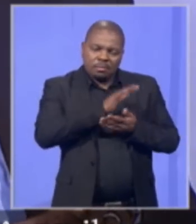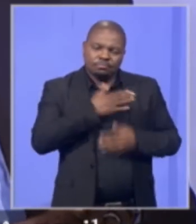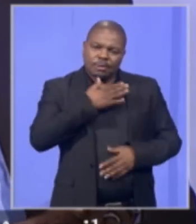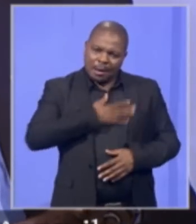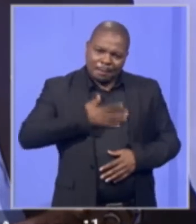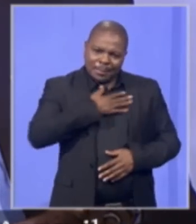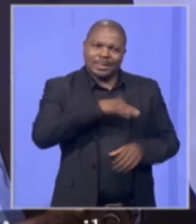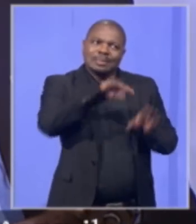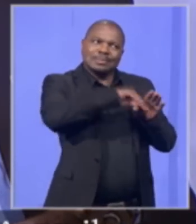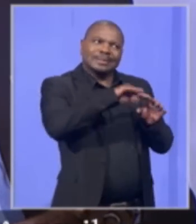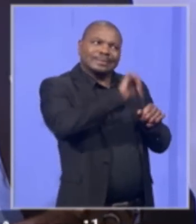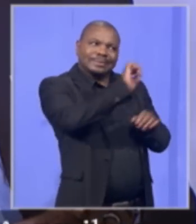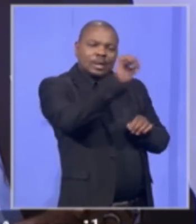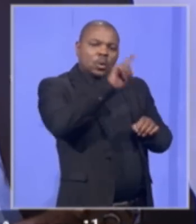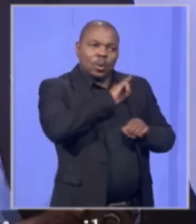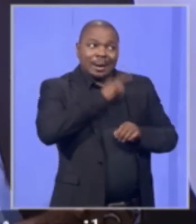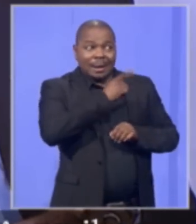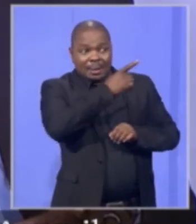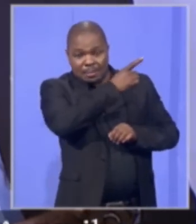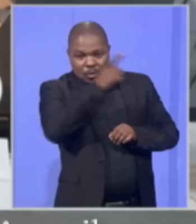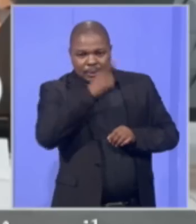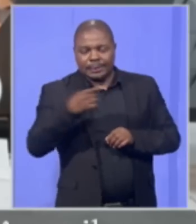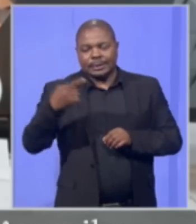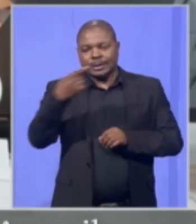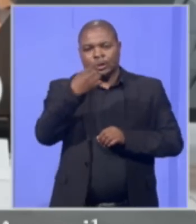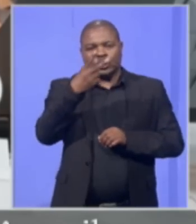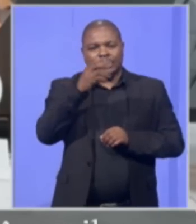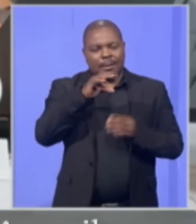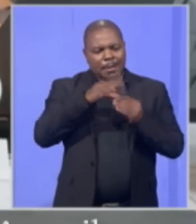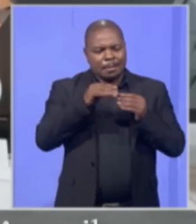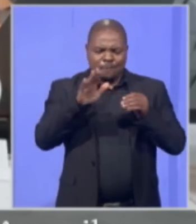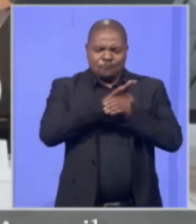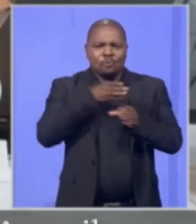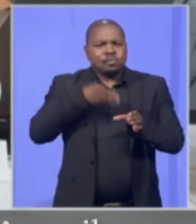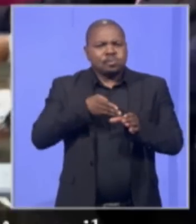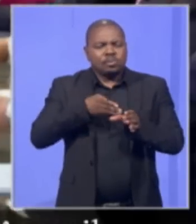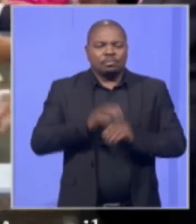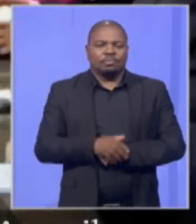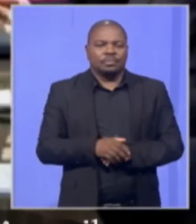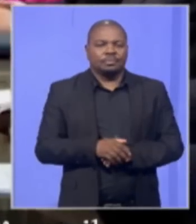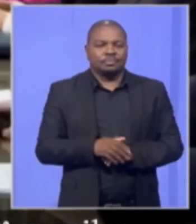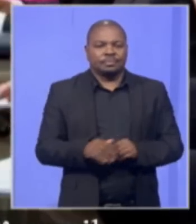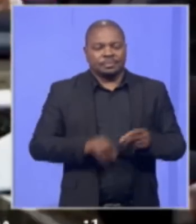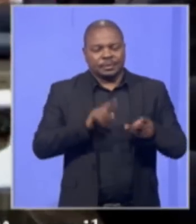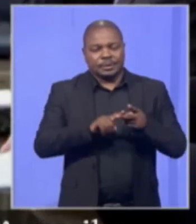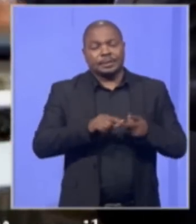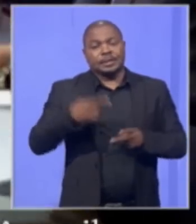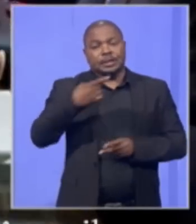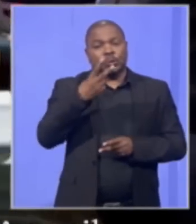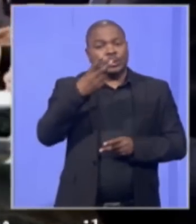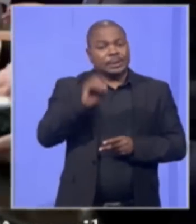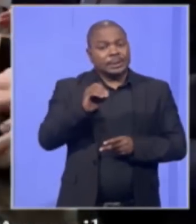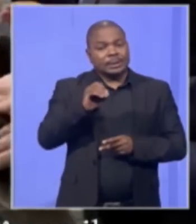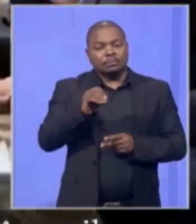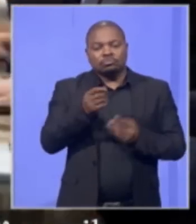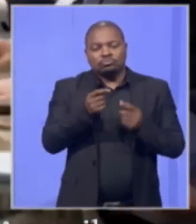because they are full G20 members. Re sa le fo ba diplomate ba G20 ba tshwenyegile ka go se tsepame